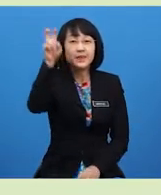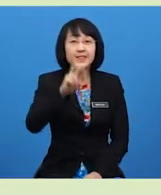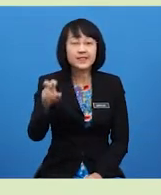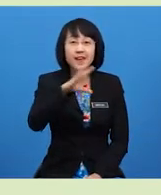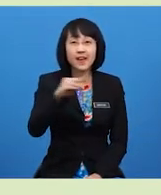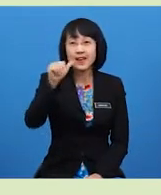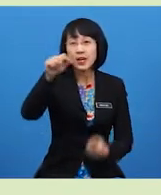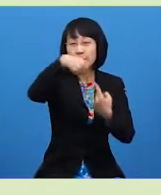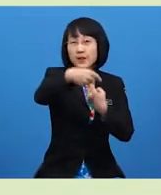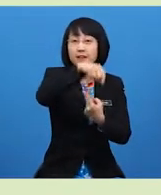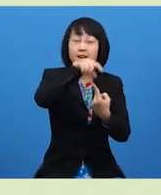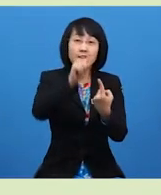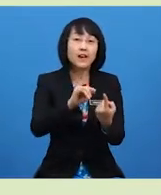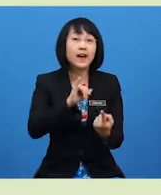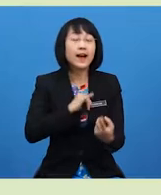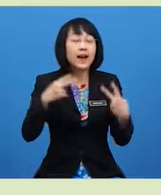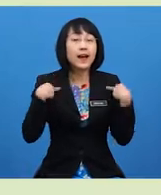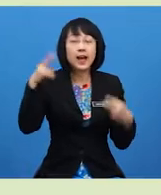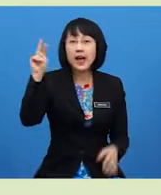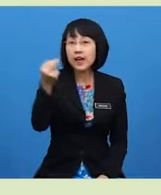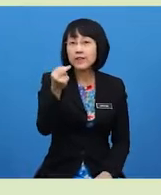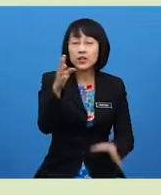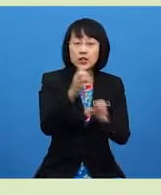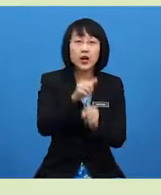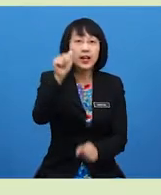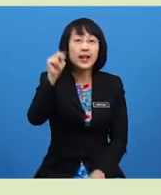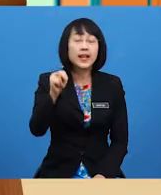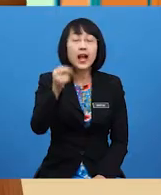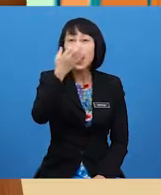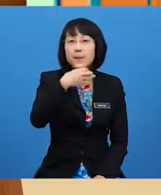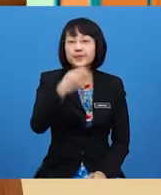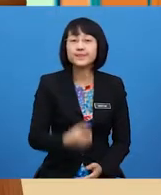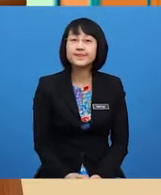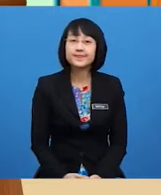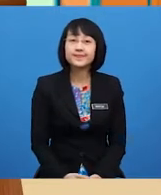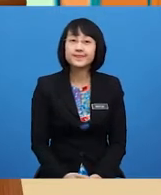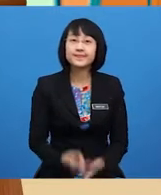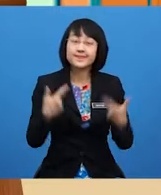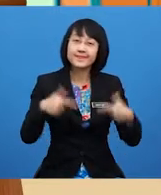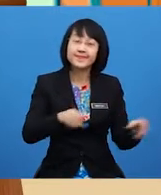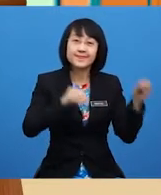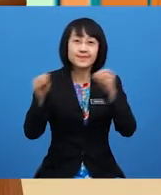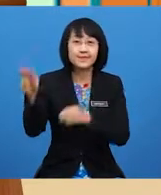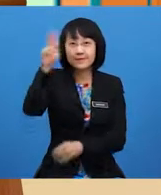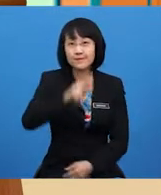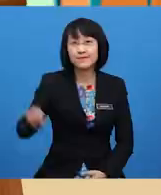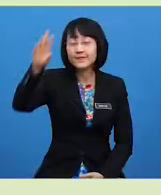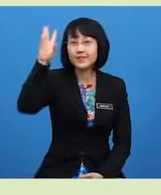and a banana. I haven't got an apple. Let's move on to round